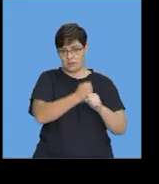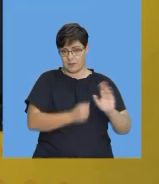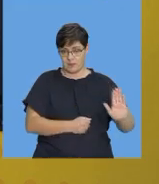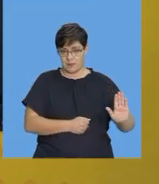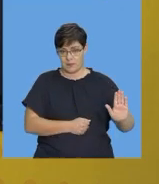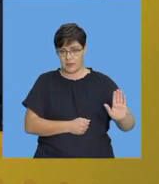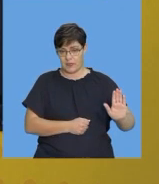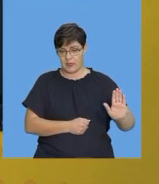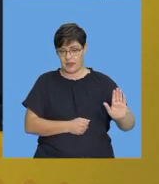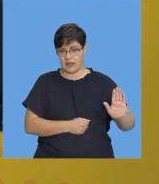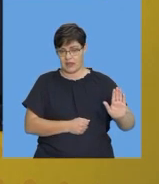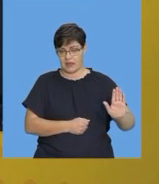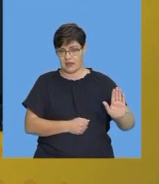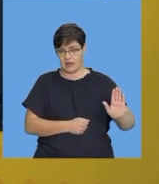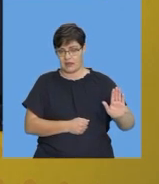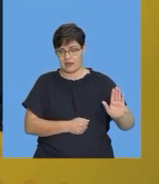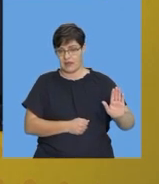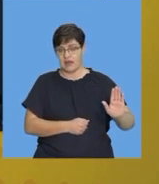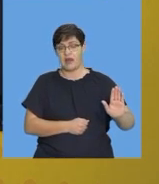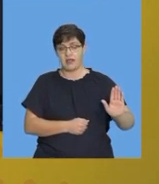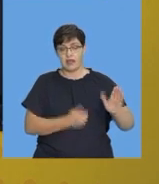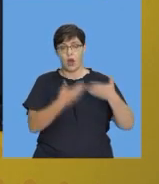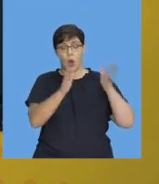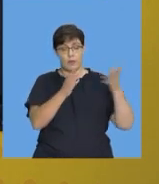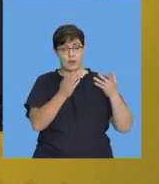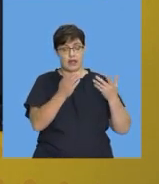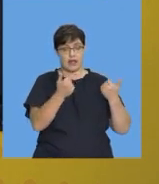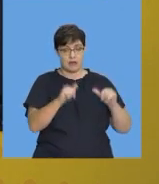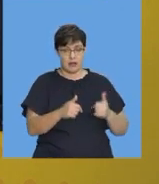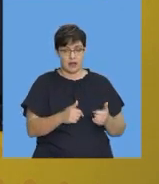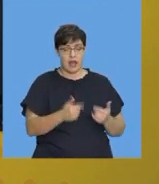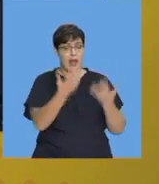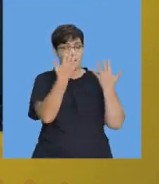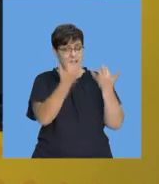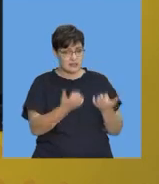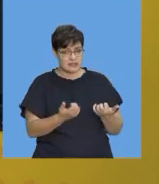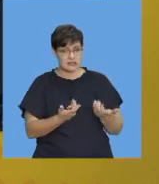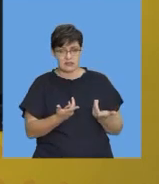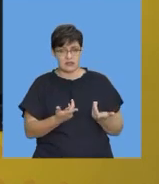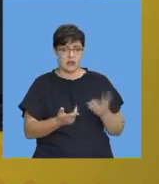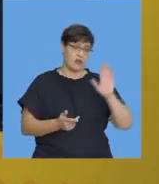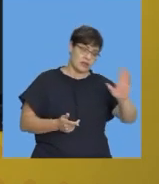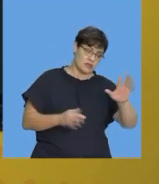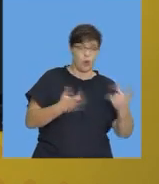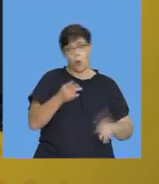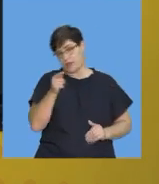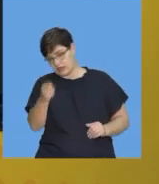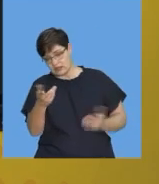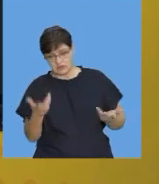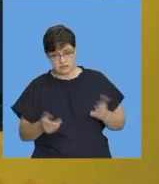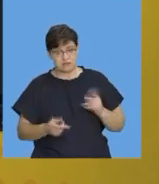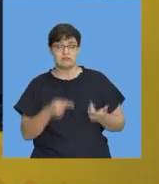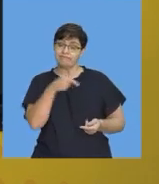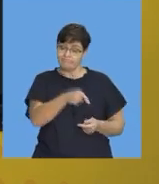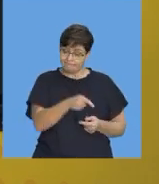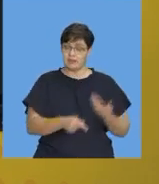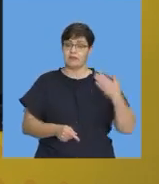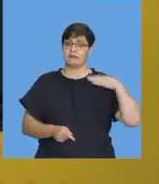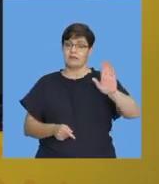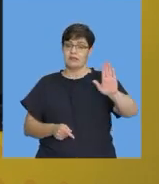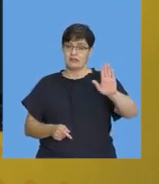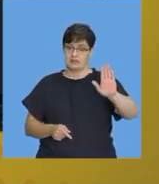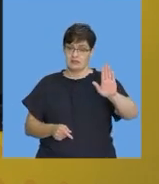So, recap, opening balance, put it on the side where it appears, either debit or credit. In this case